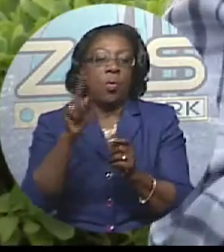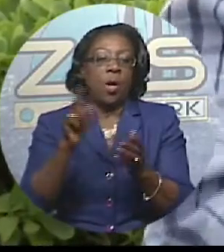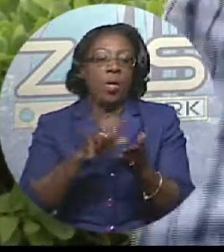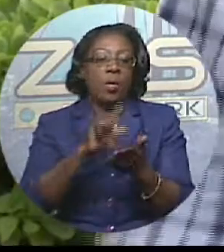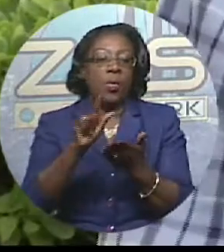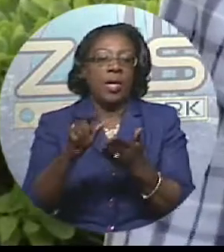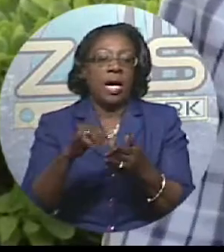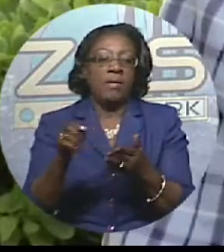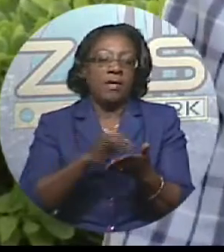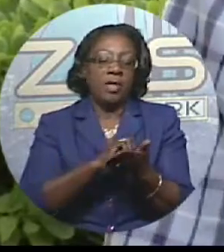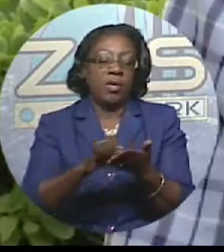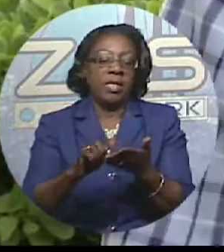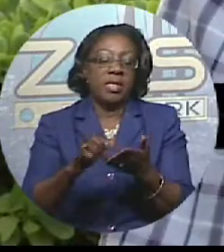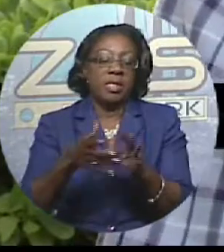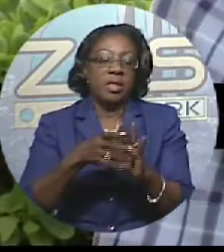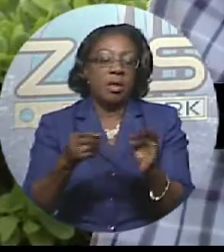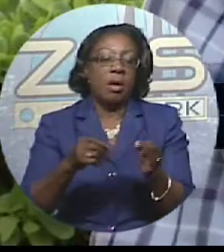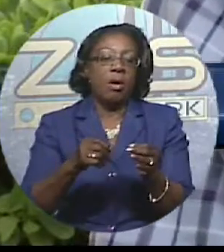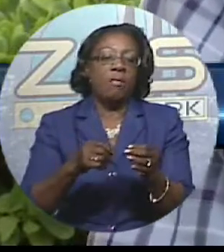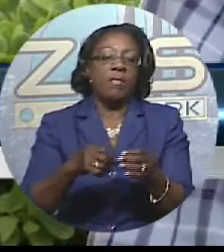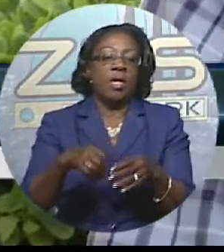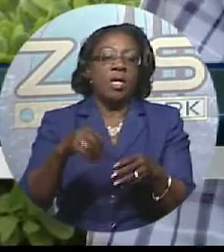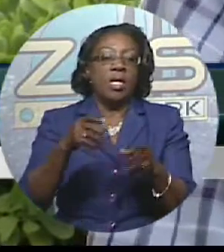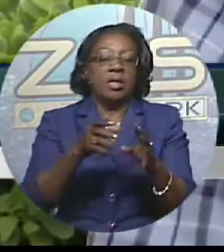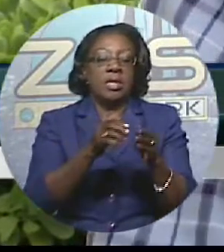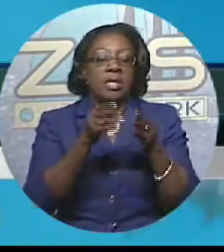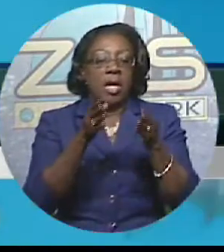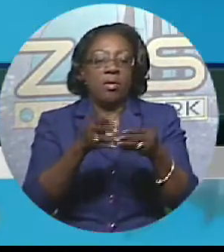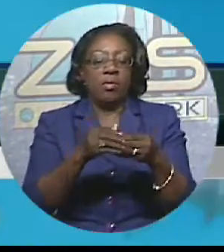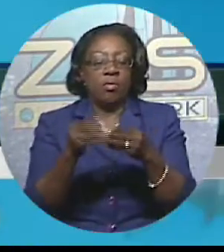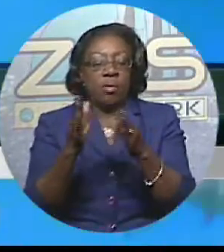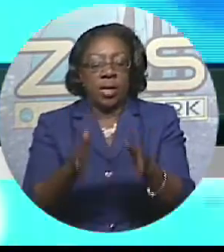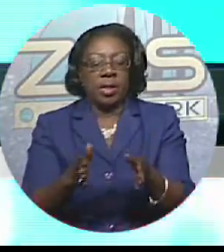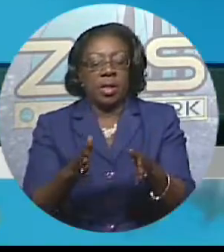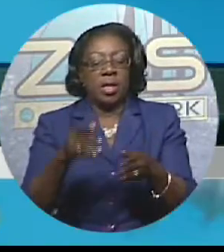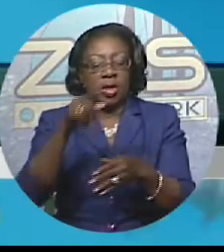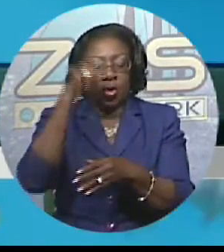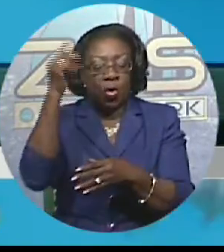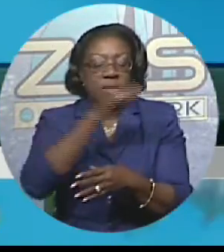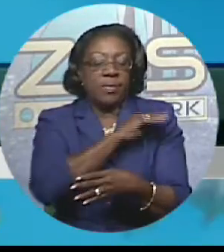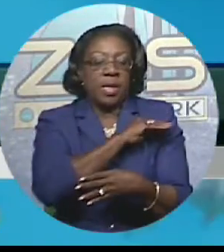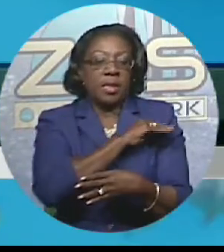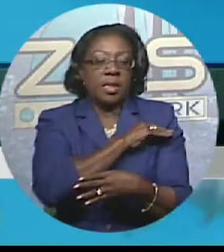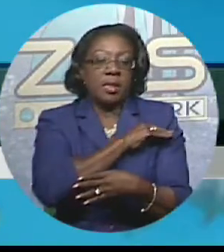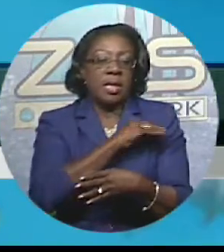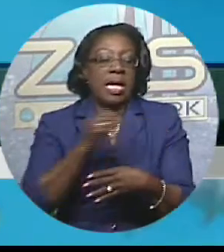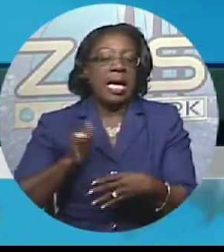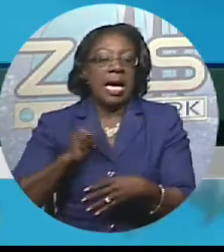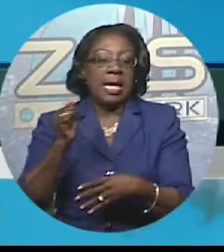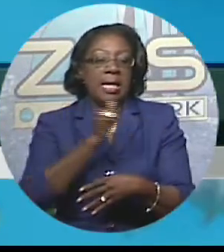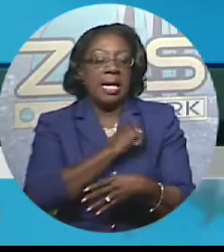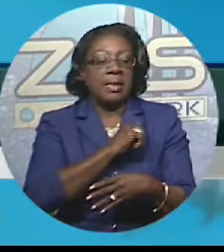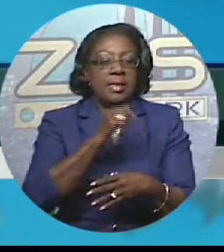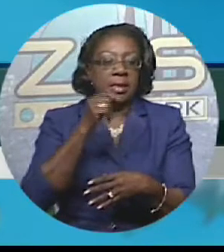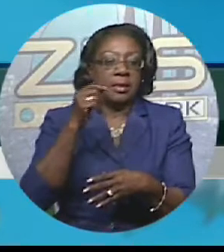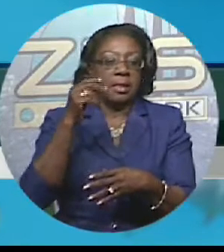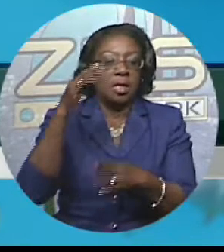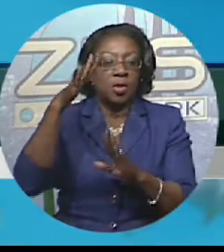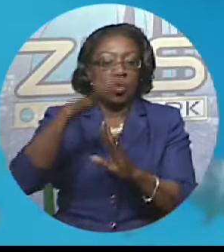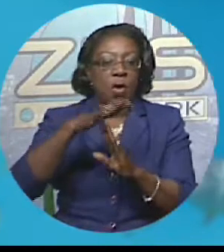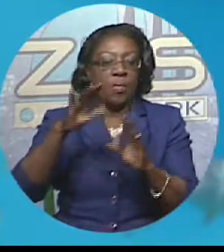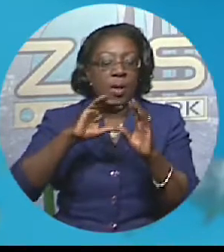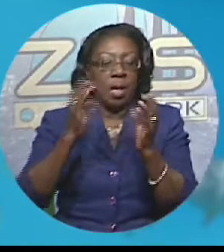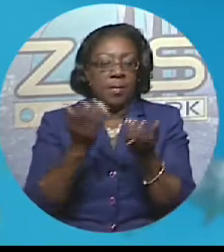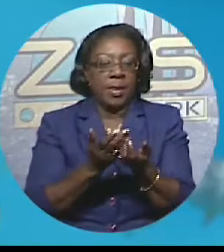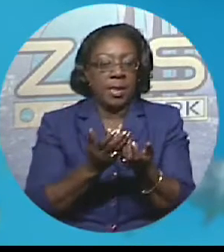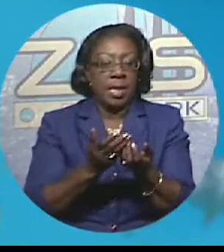the resignation of Atlantis managing director George Markantonis, Atlantis parent company Brookfield Management has announced